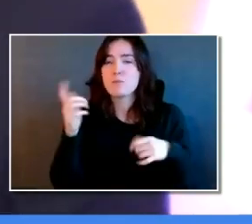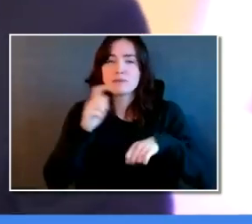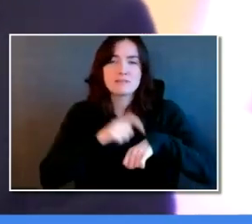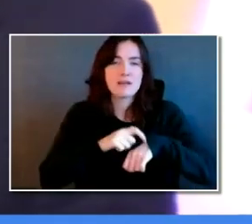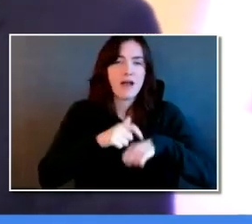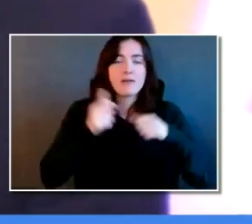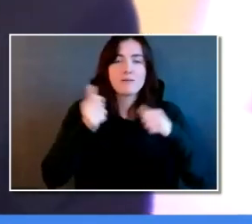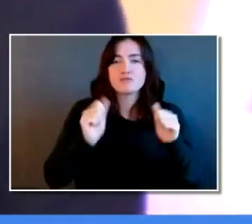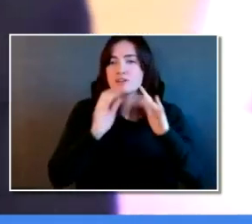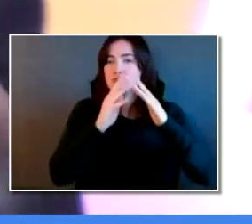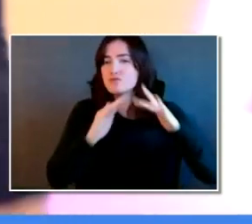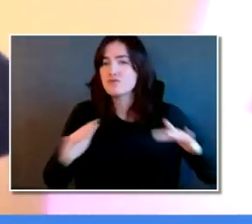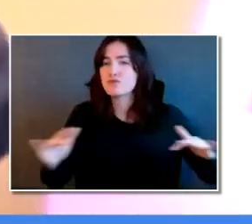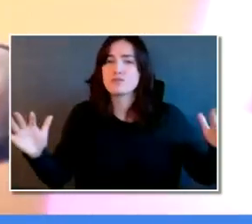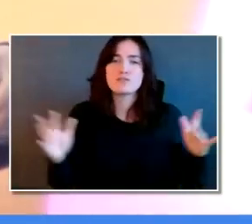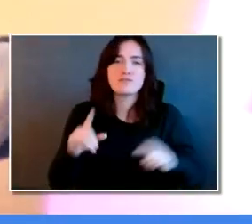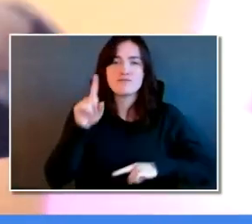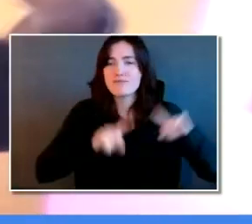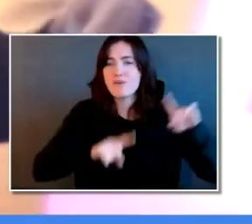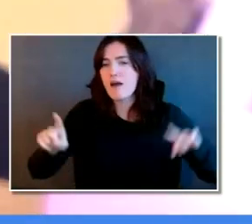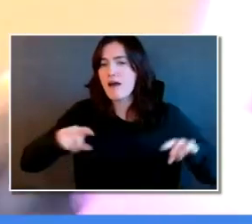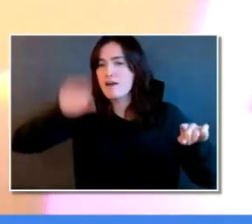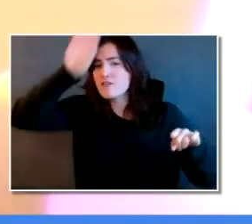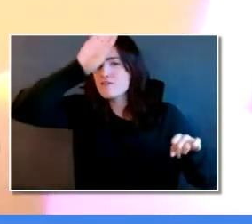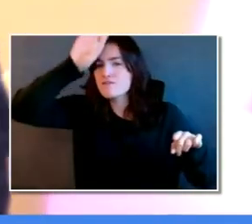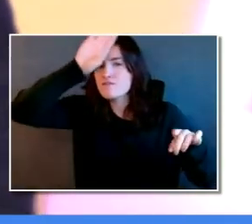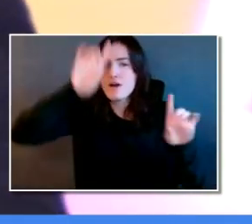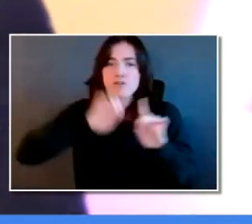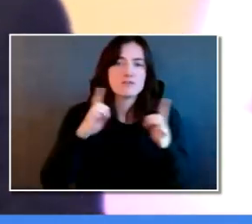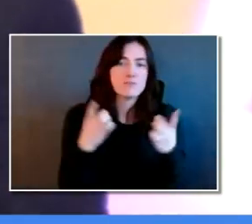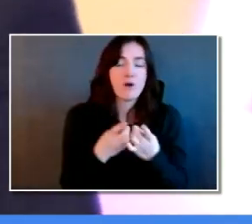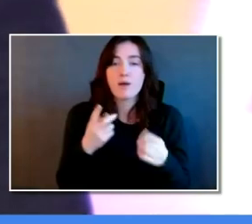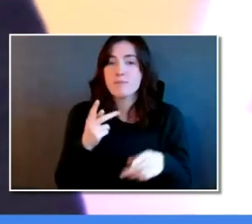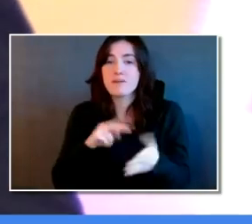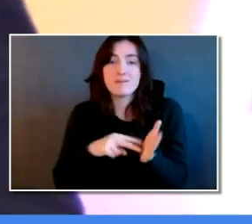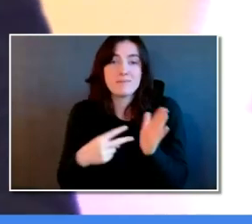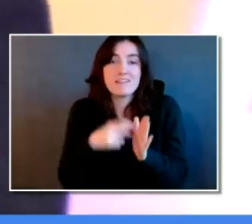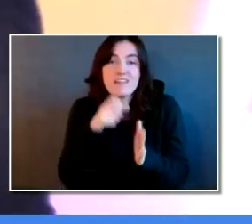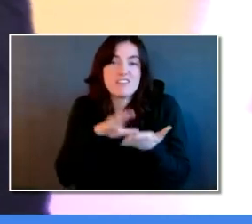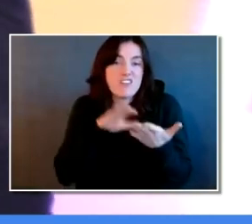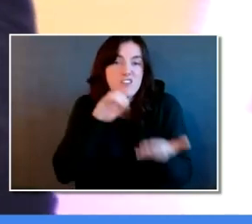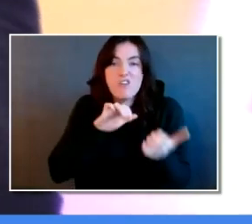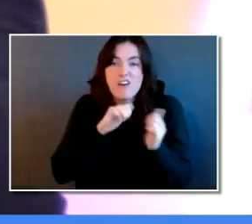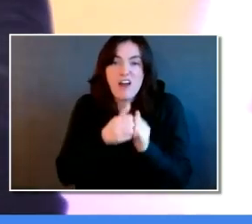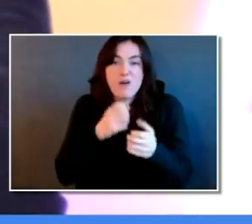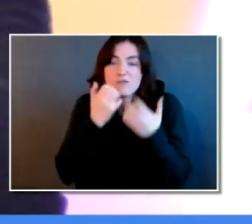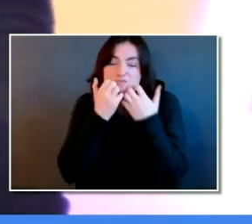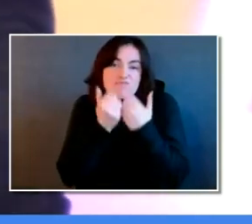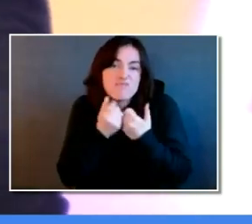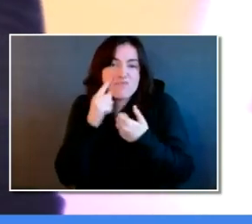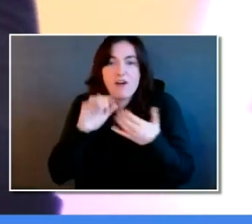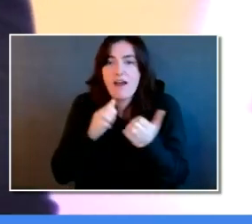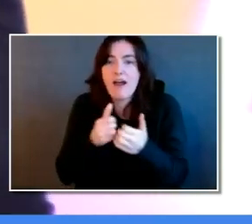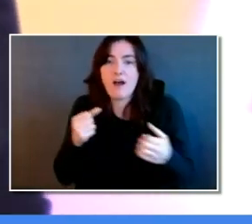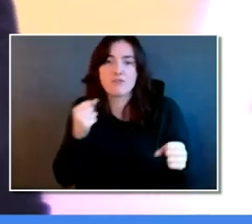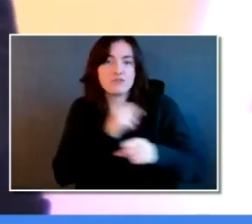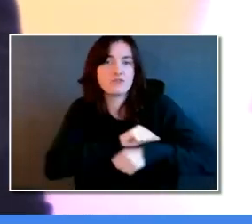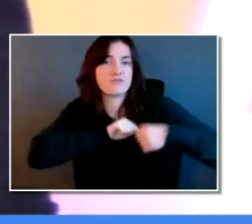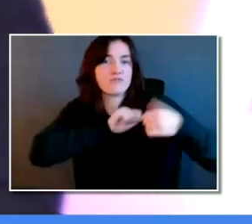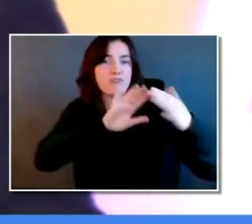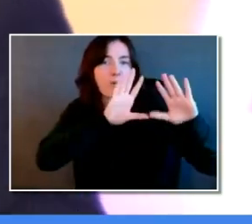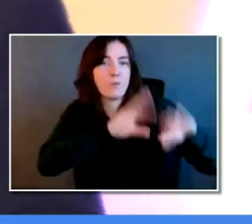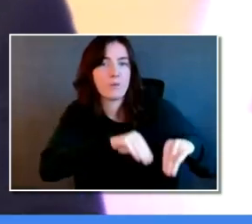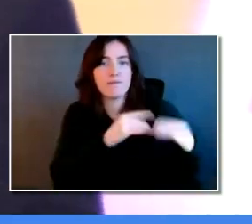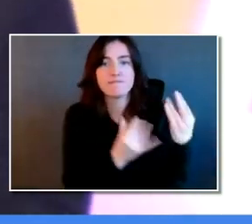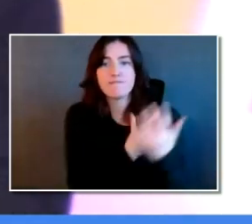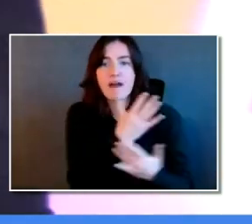the fire department that they didn't take care of learning how to fight fires. Elon Musk insists that DEI is to blame for